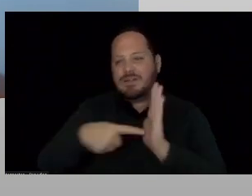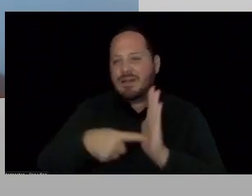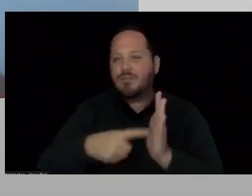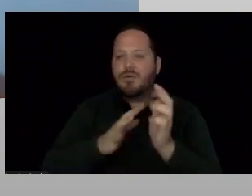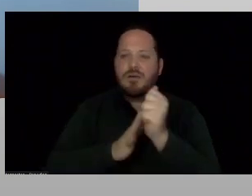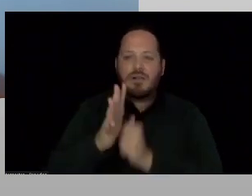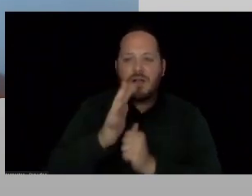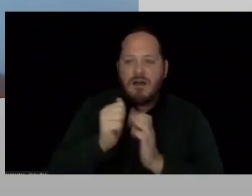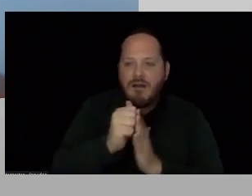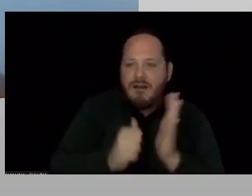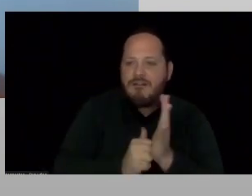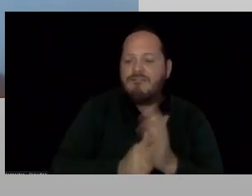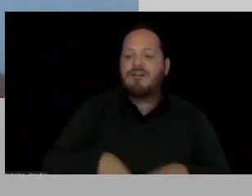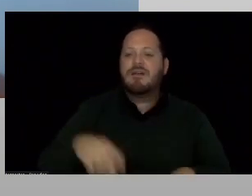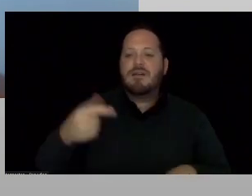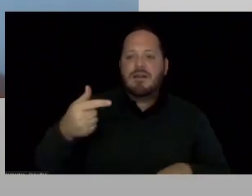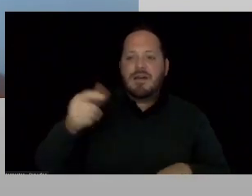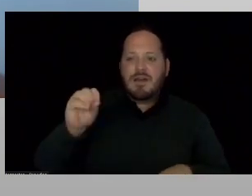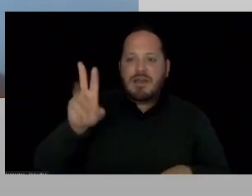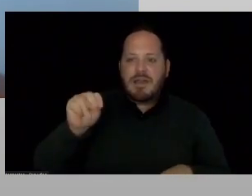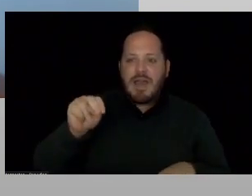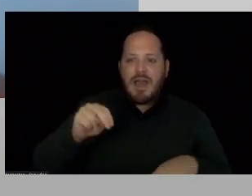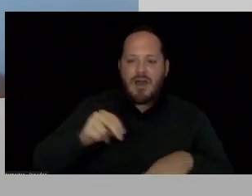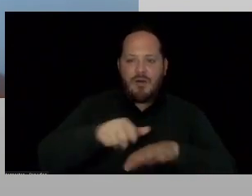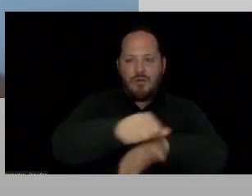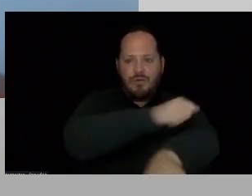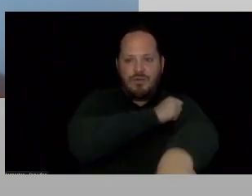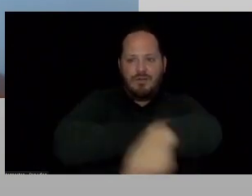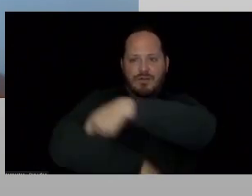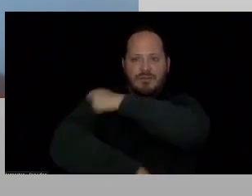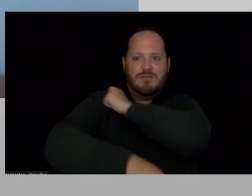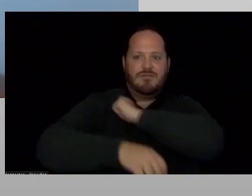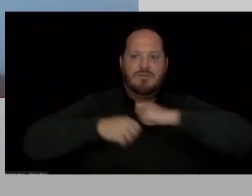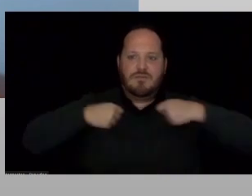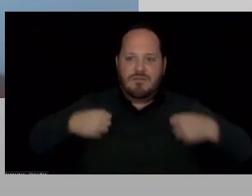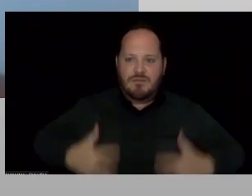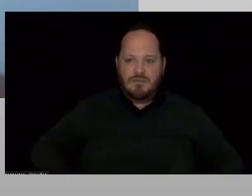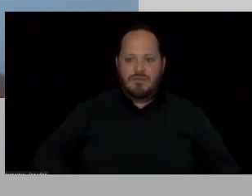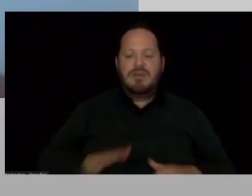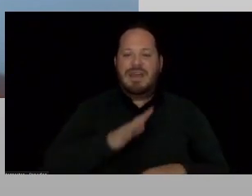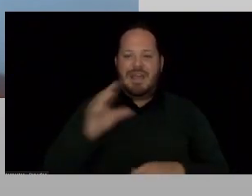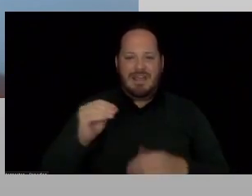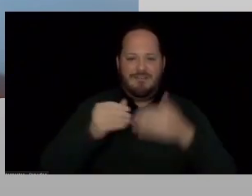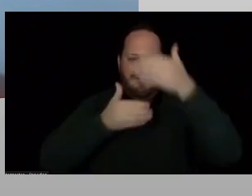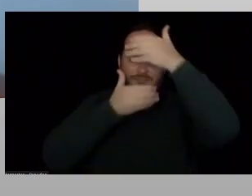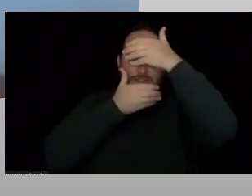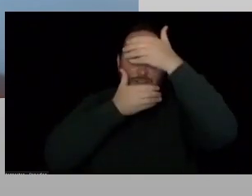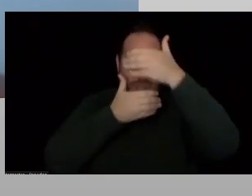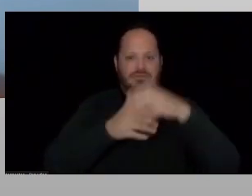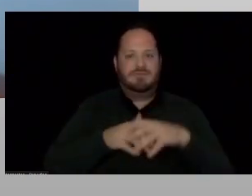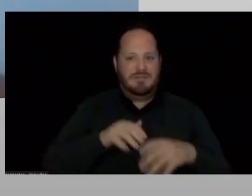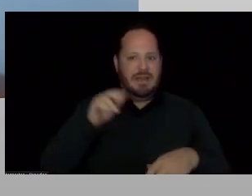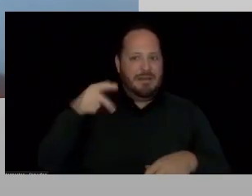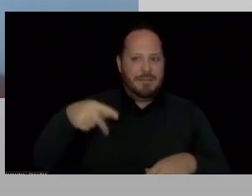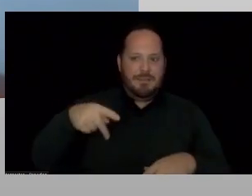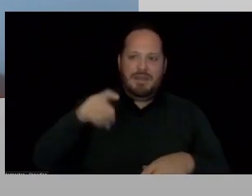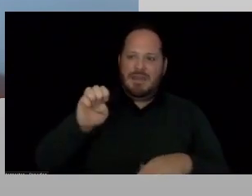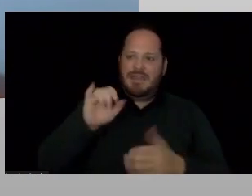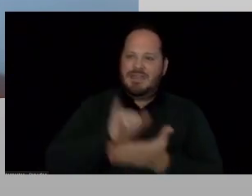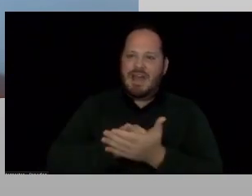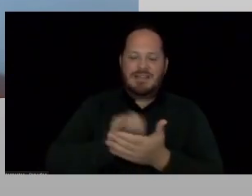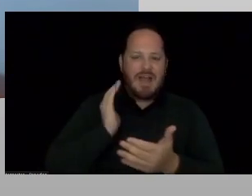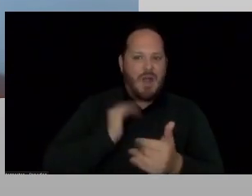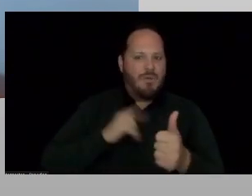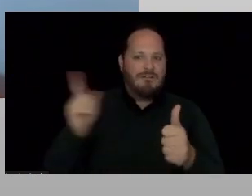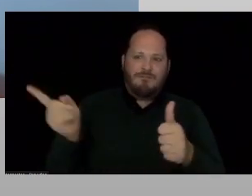face shields. And PPE is the first, best, and only proven line of defense. As you may have heard or experienced, right